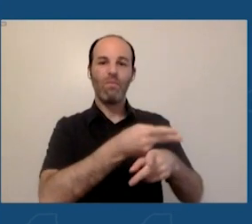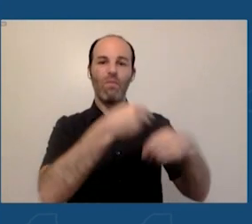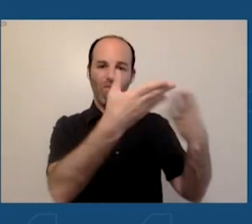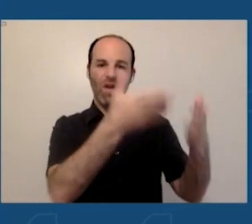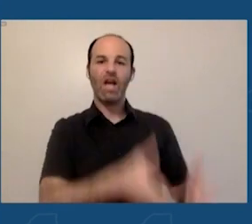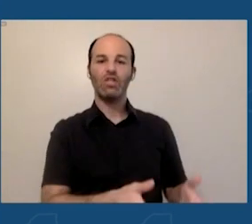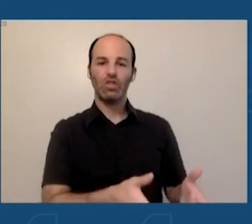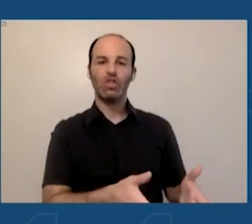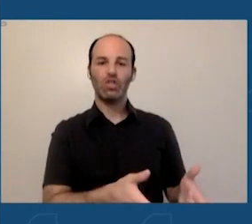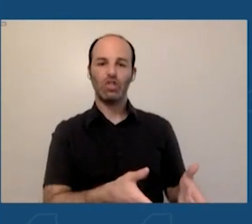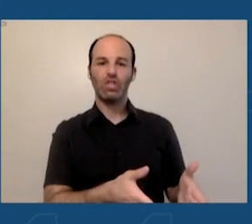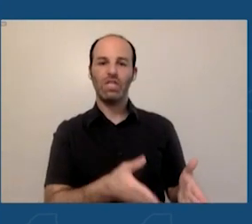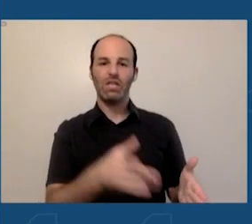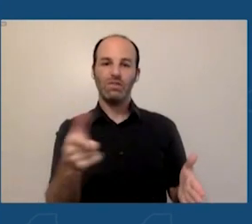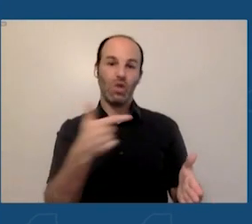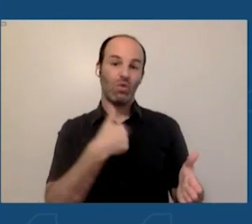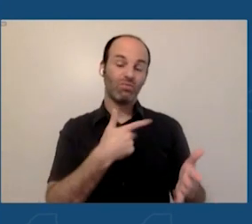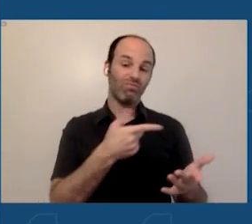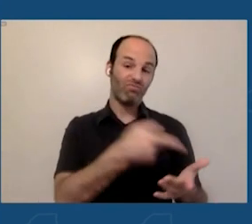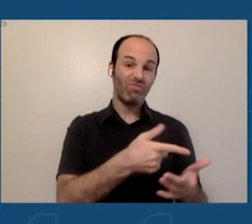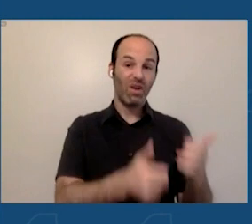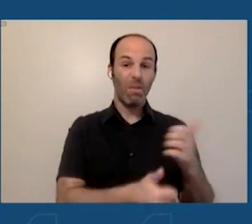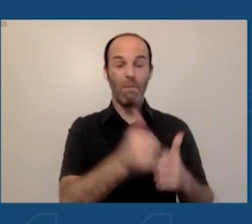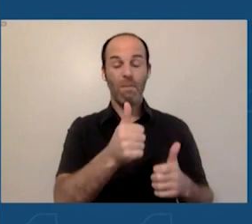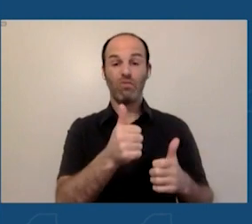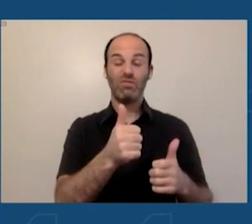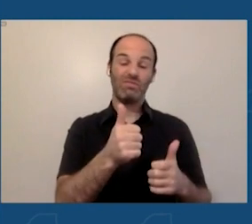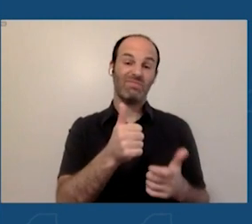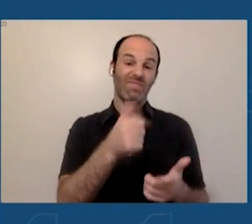which are, for the most part, women of color,